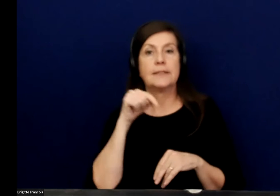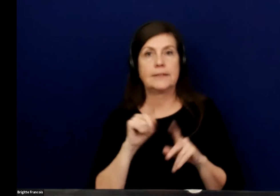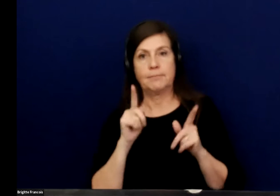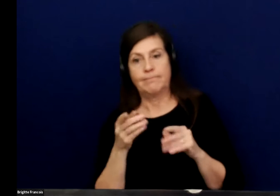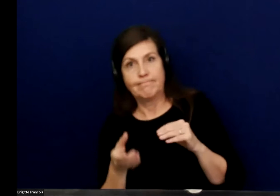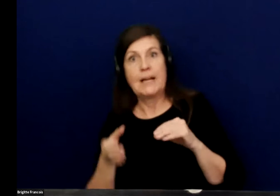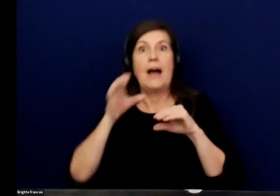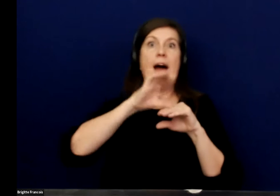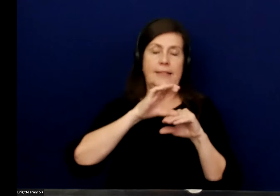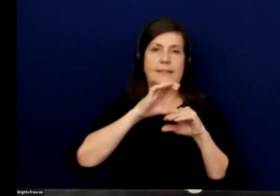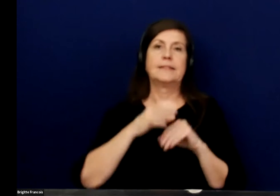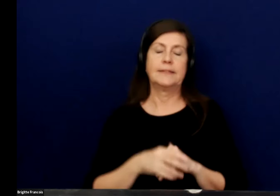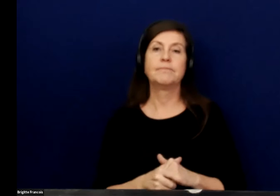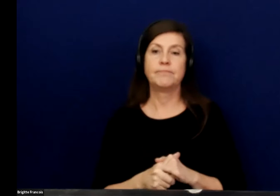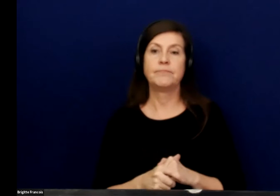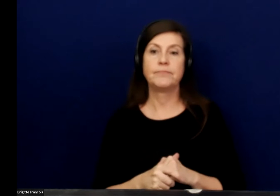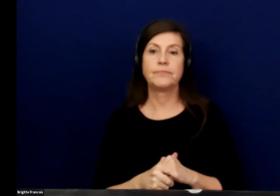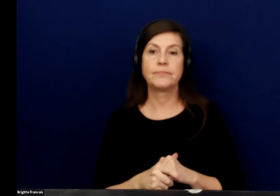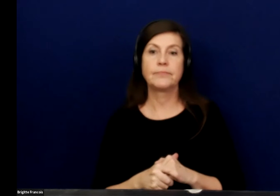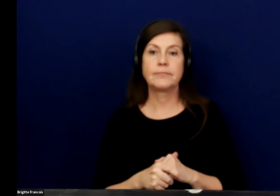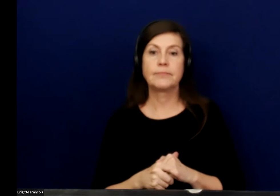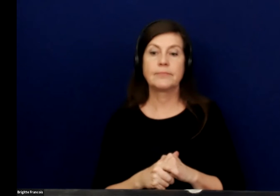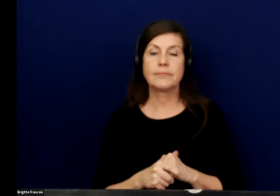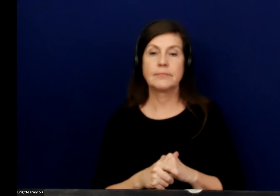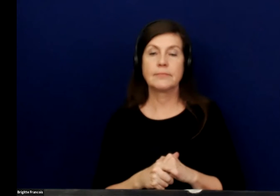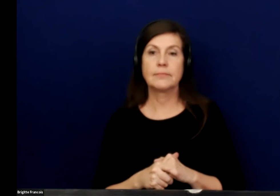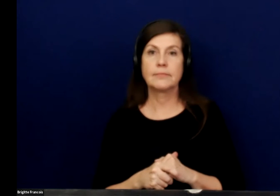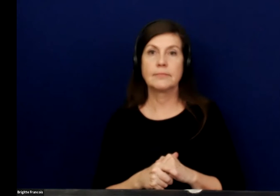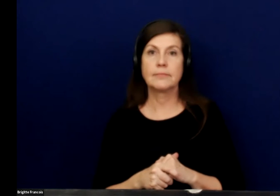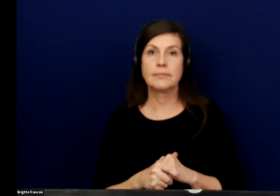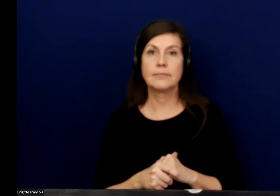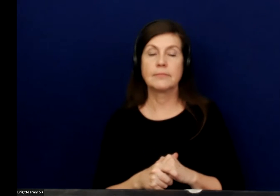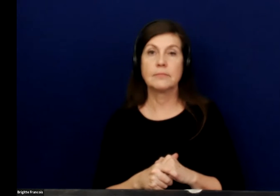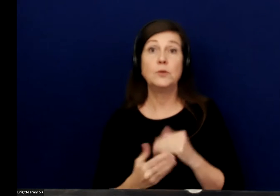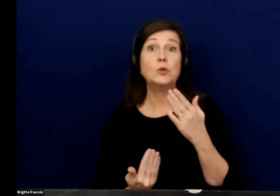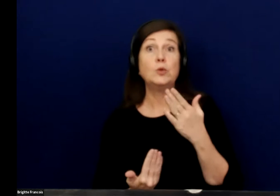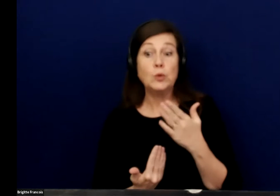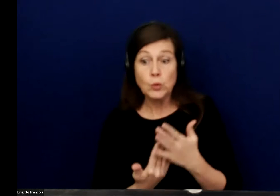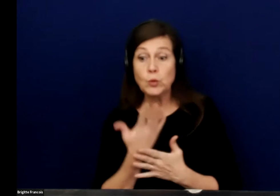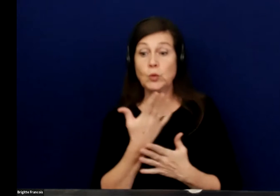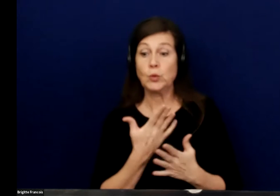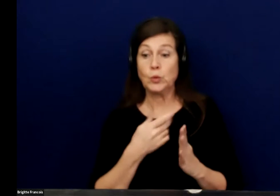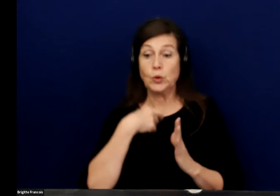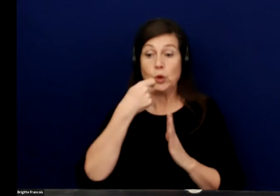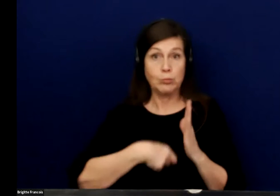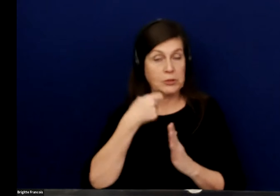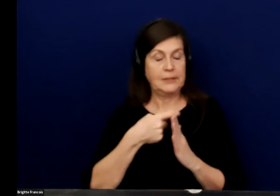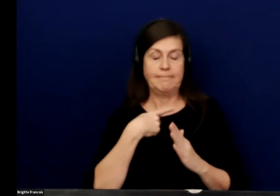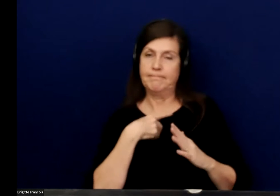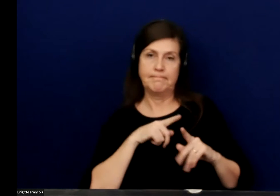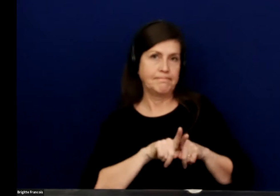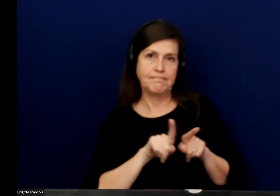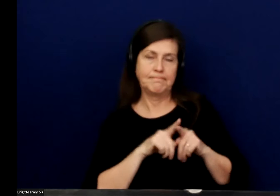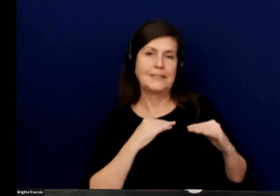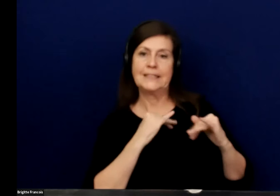start. When it comes to new projects, I'm on the same page as you, making a